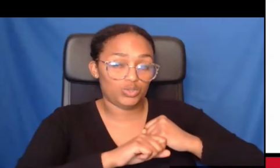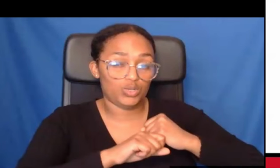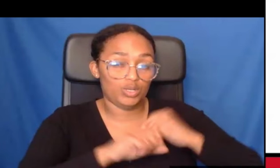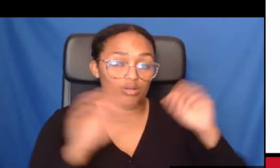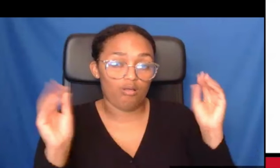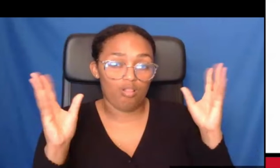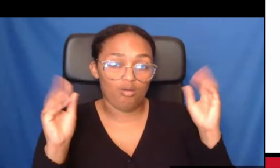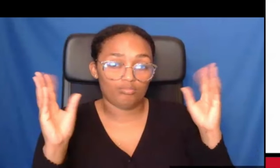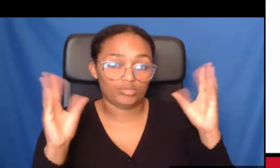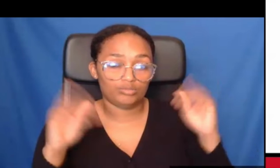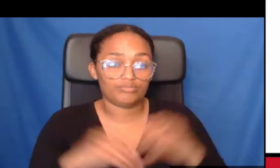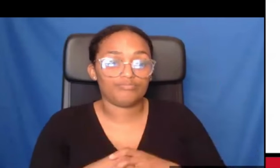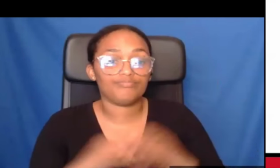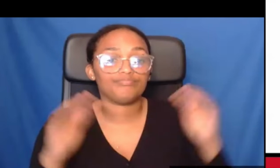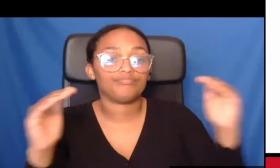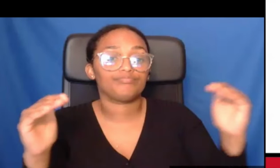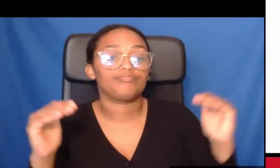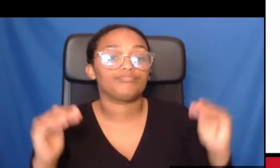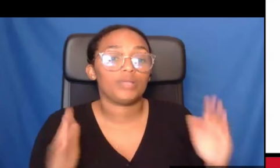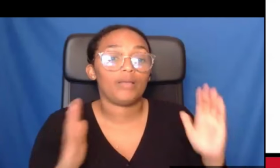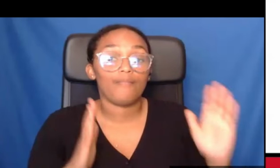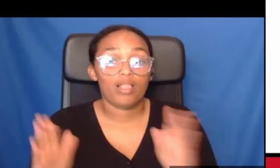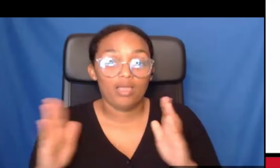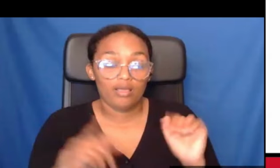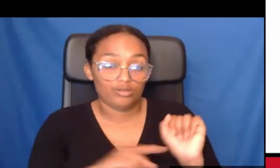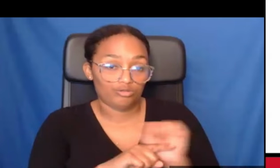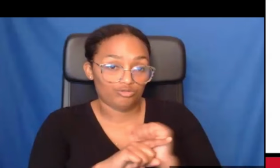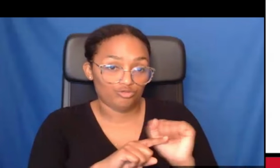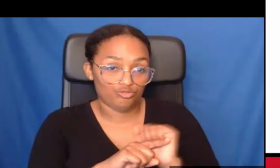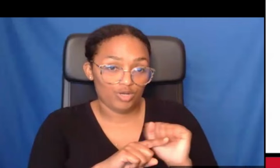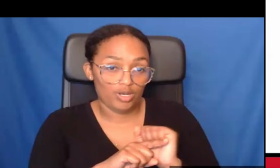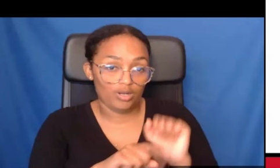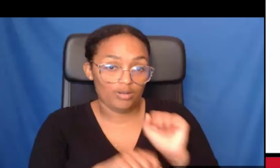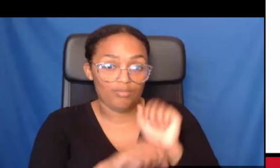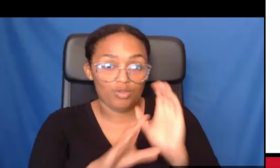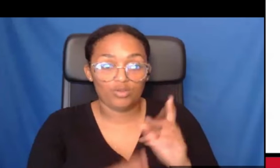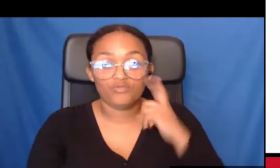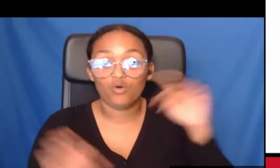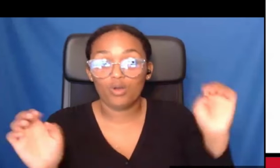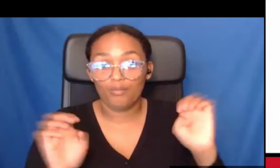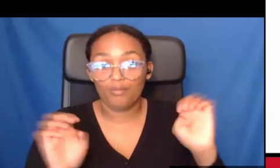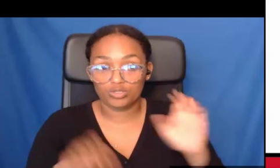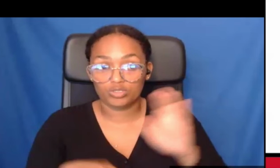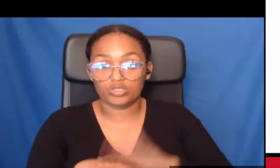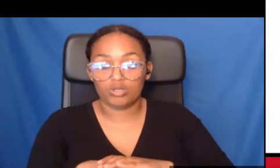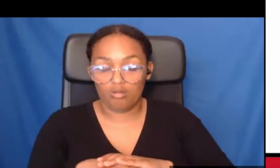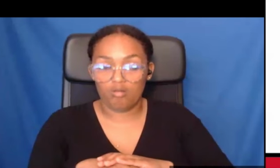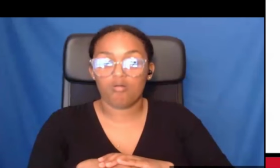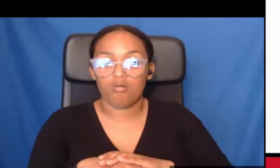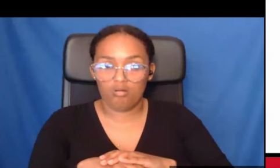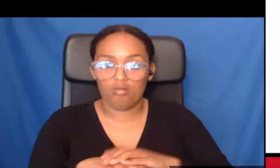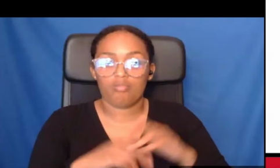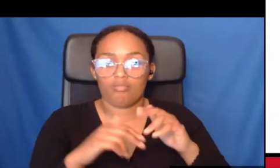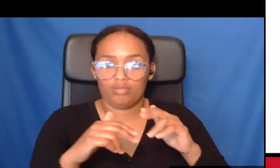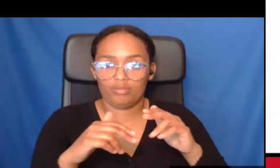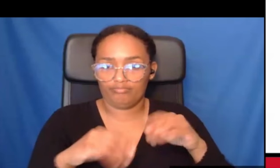Plan and train employees for an emergency on the premises, such as fires and